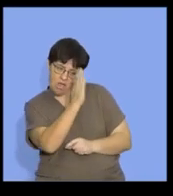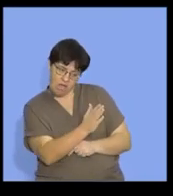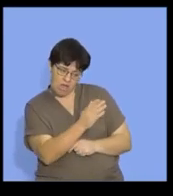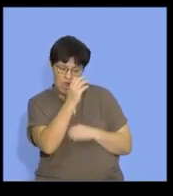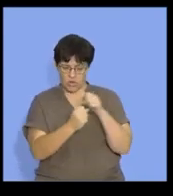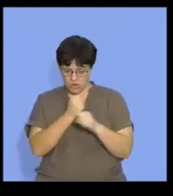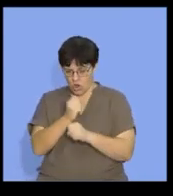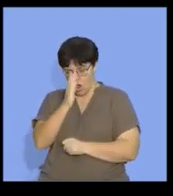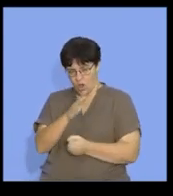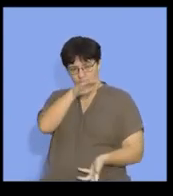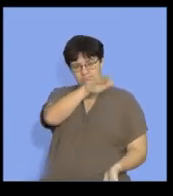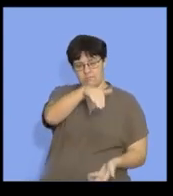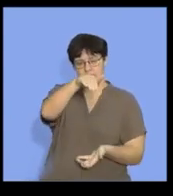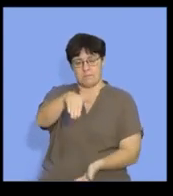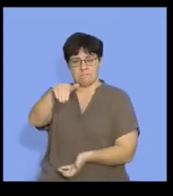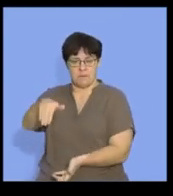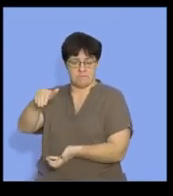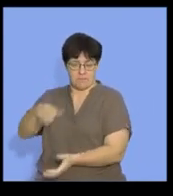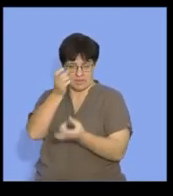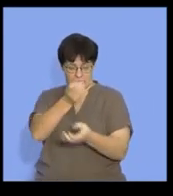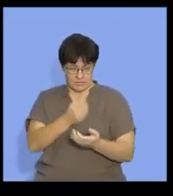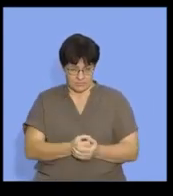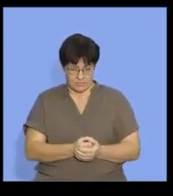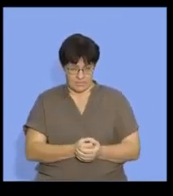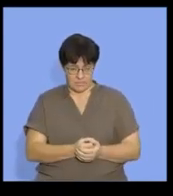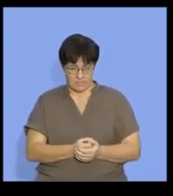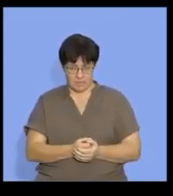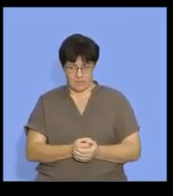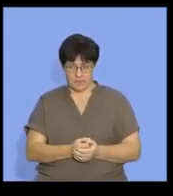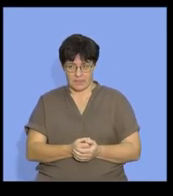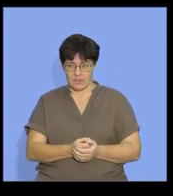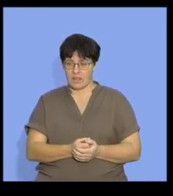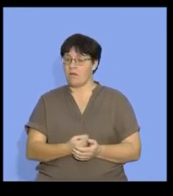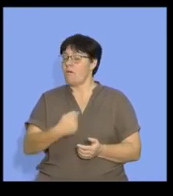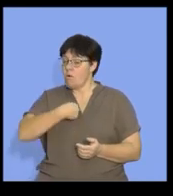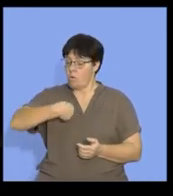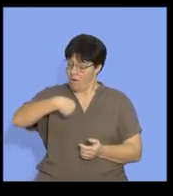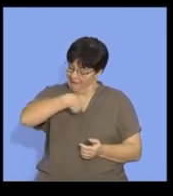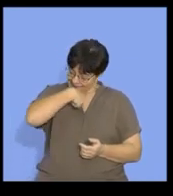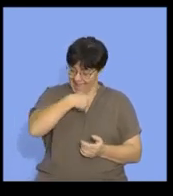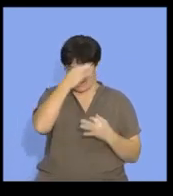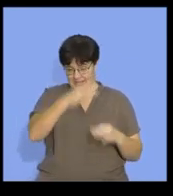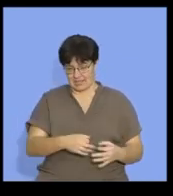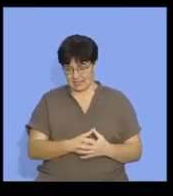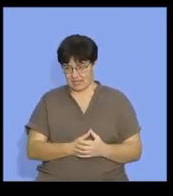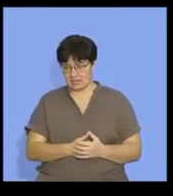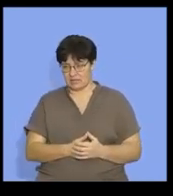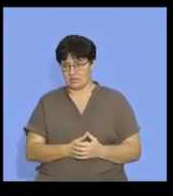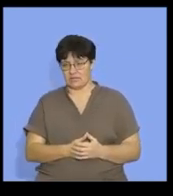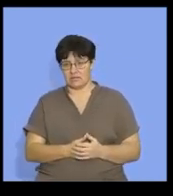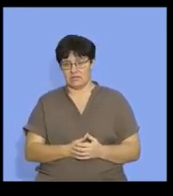to collect this data. We had no choice. Remember, we decide, I decide. We have